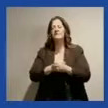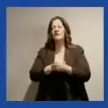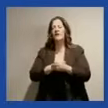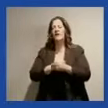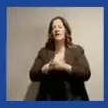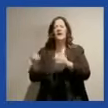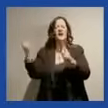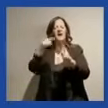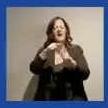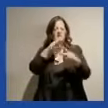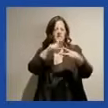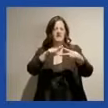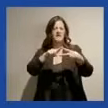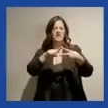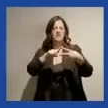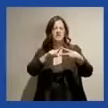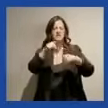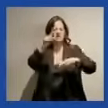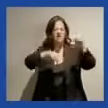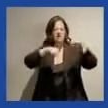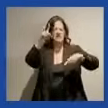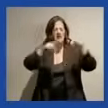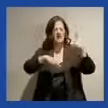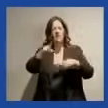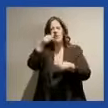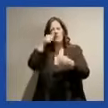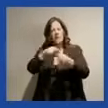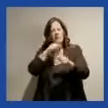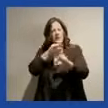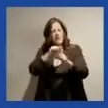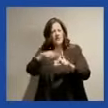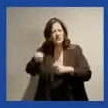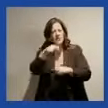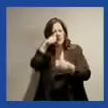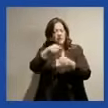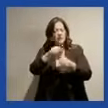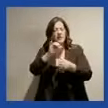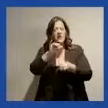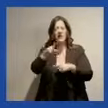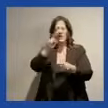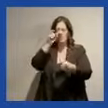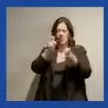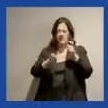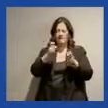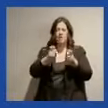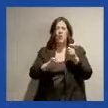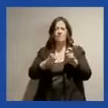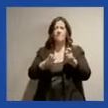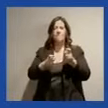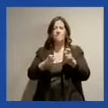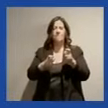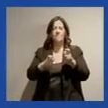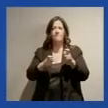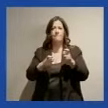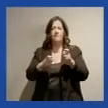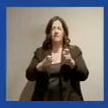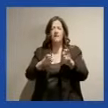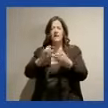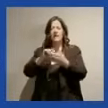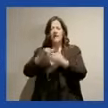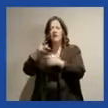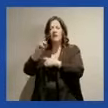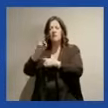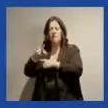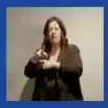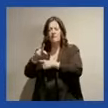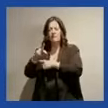volatility, we're looking at the constraints under Prop 2. And I think you've got to reform the Prop 2. Legislature believes that as well. The question is,